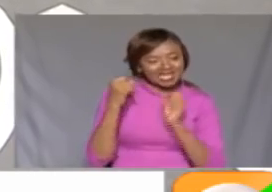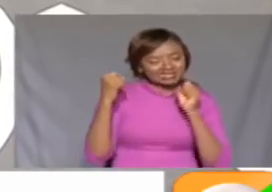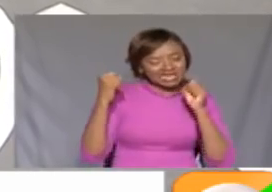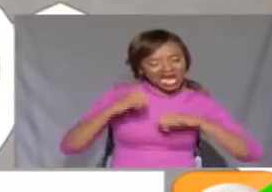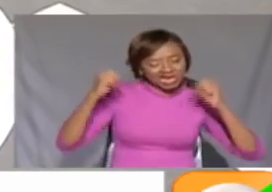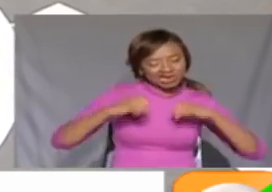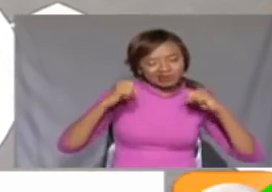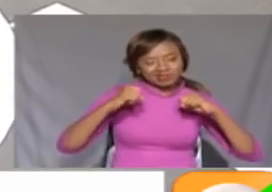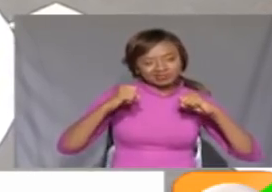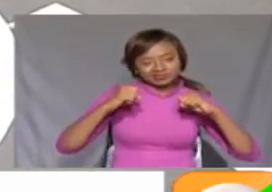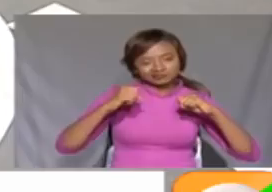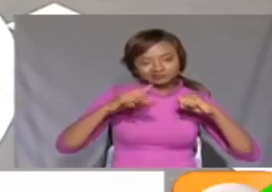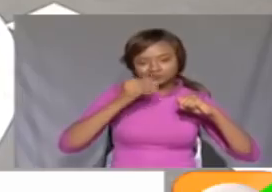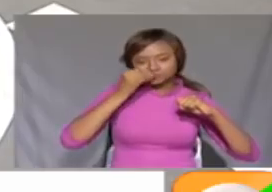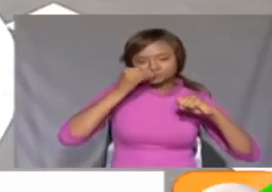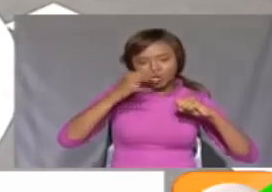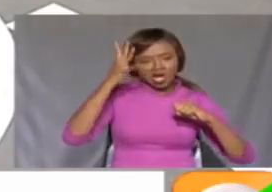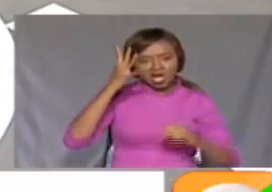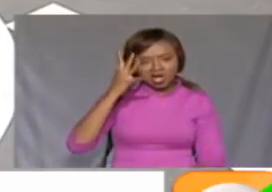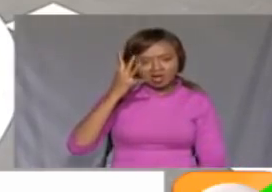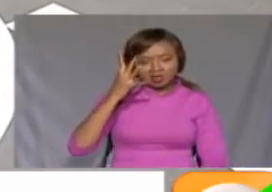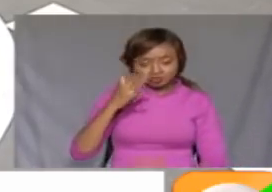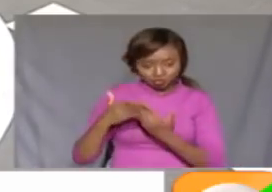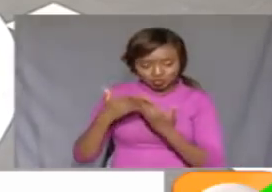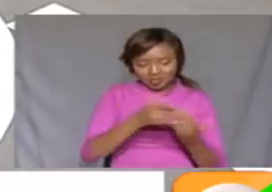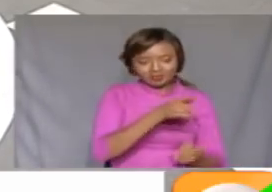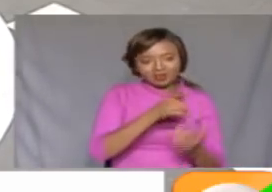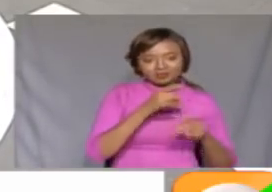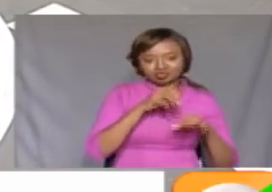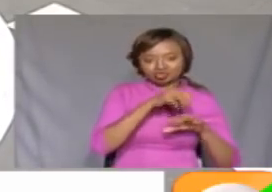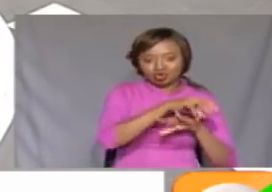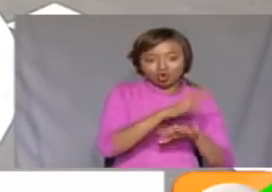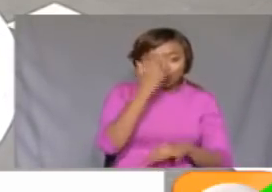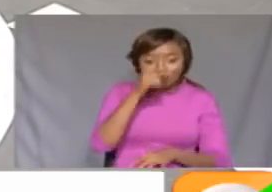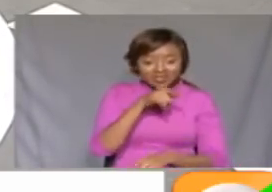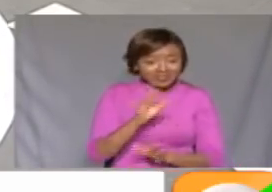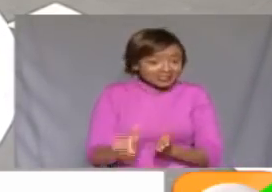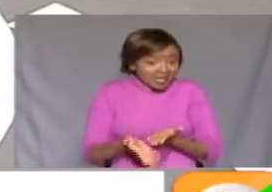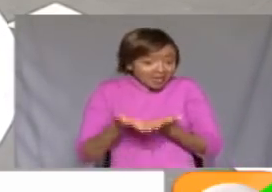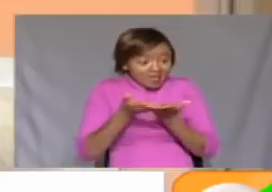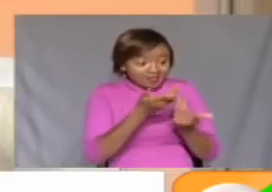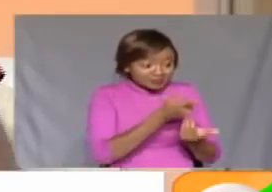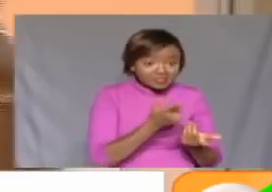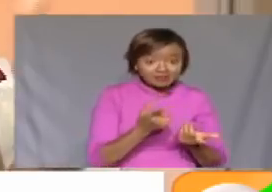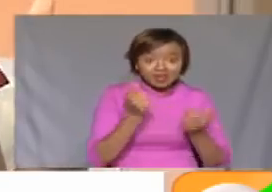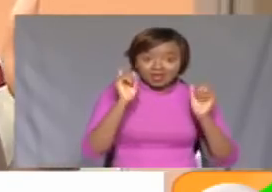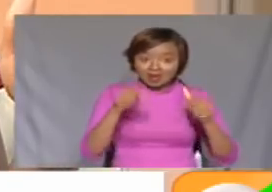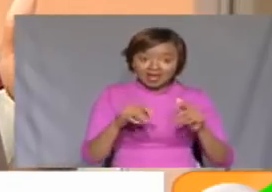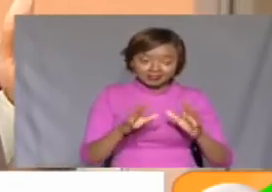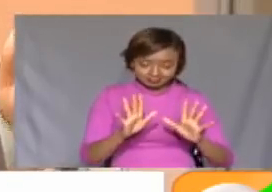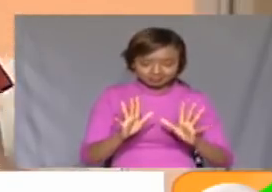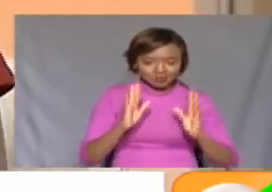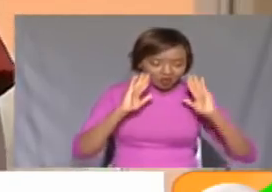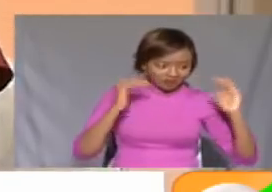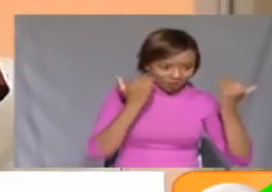was actually the better deal for Sonko himself as a person, because like we've all said, it allowed him the opportunity to deal with his court